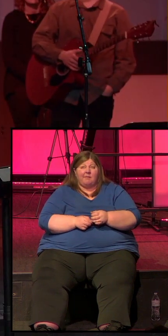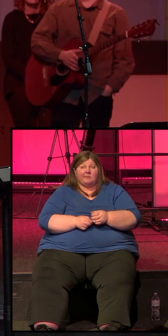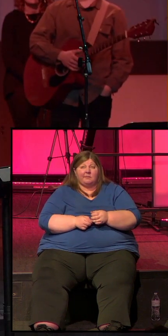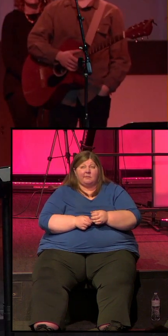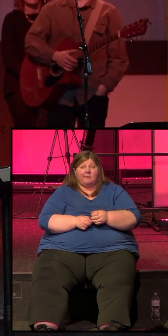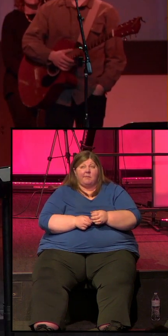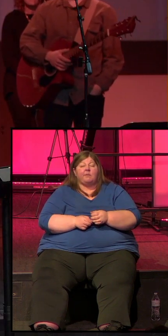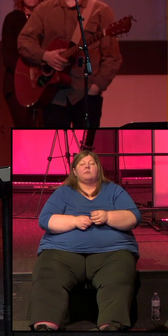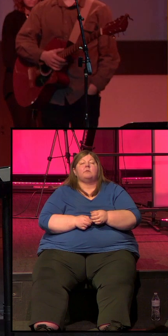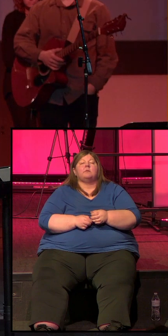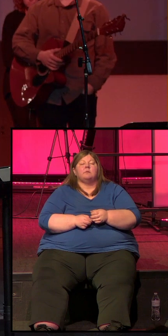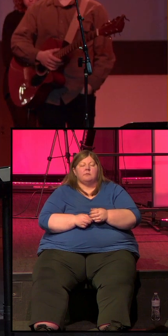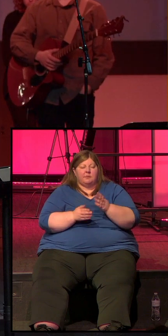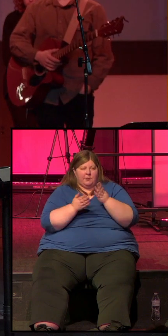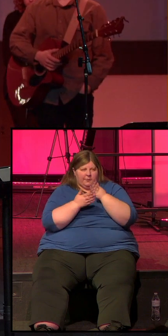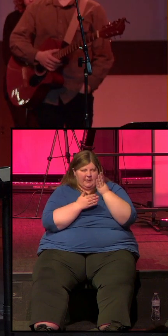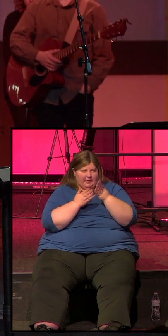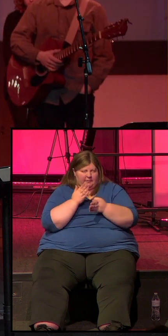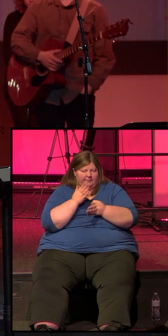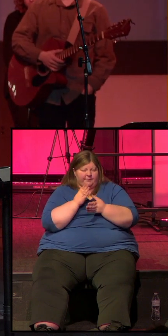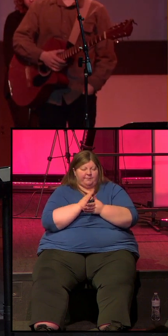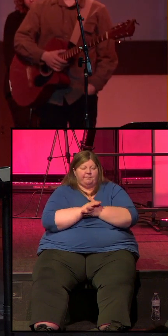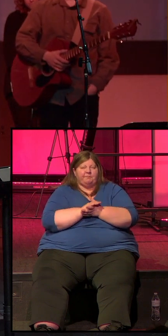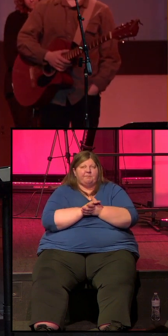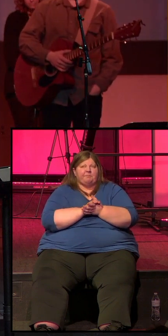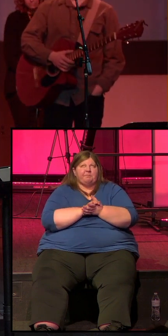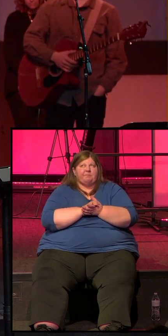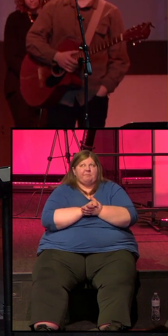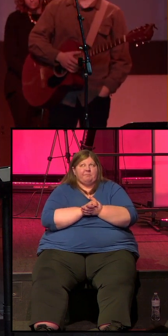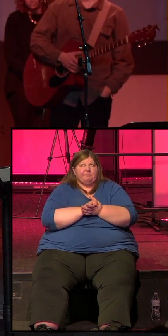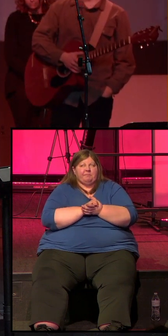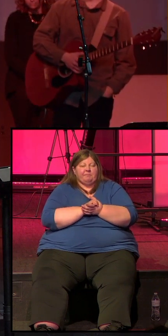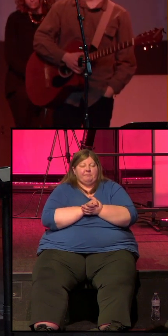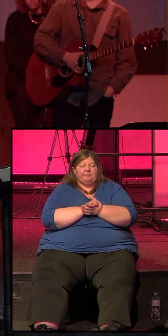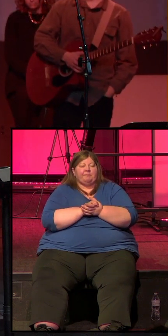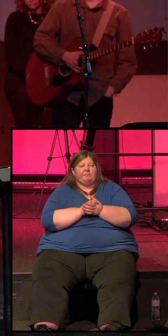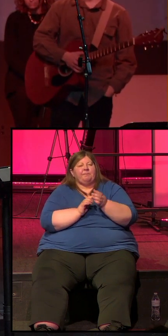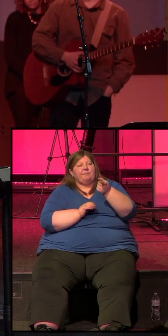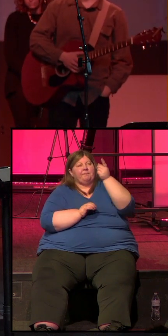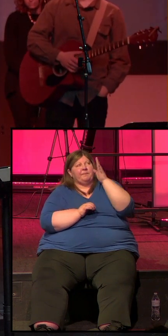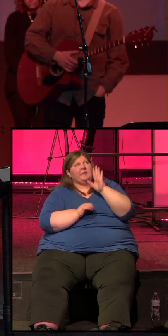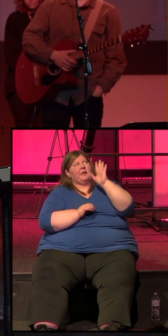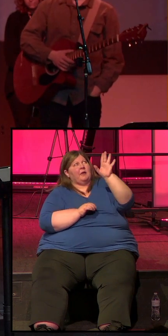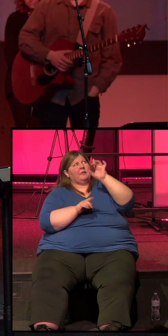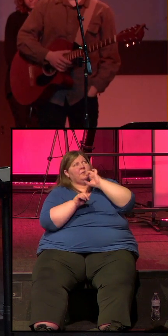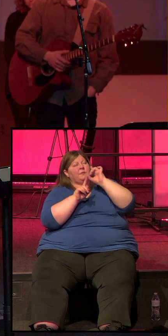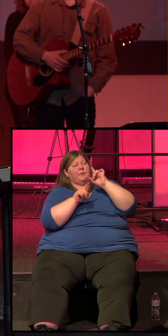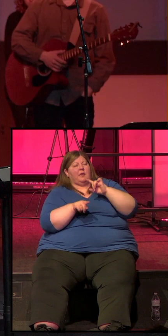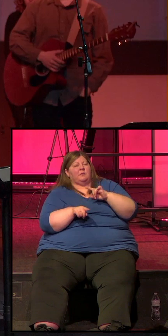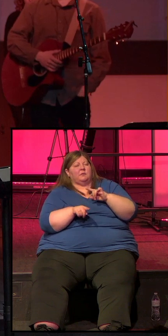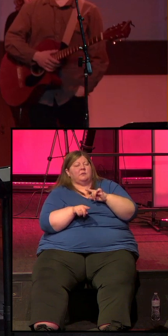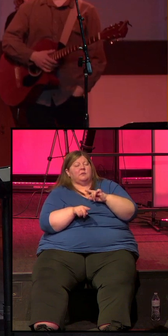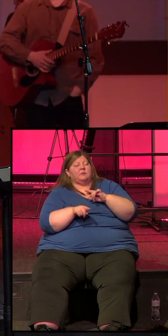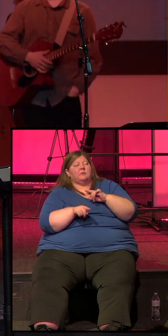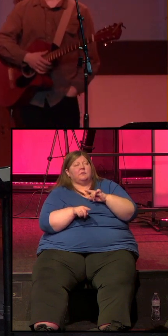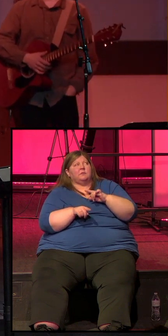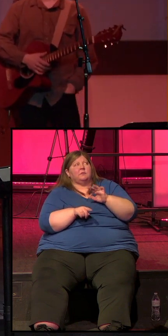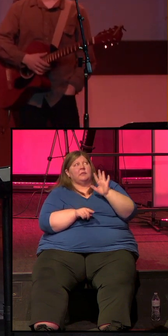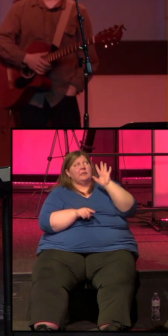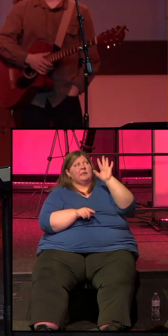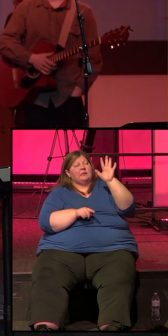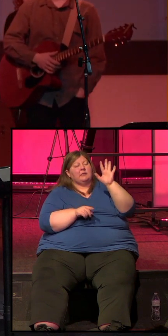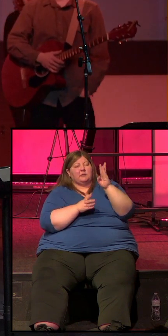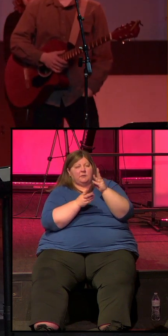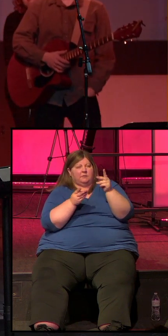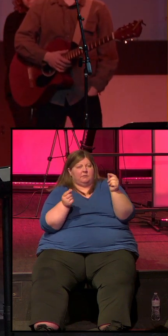So as we close, I want to land here. What is God's response? What is his solution